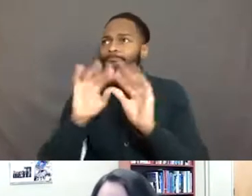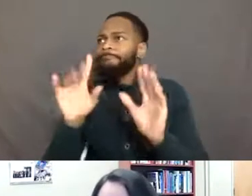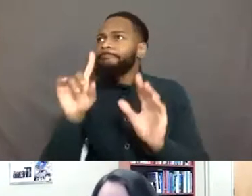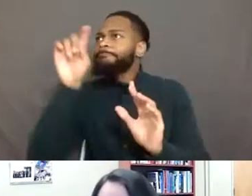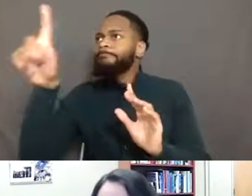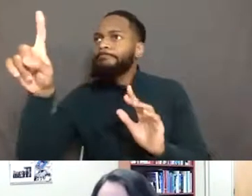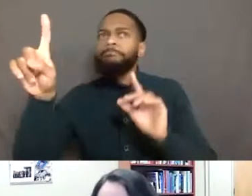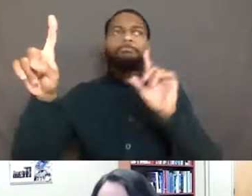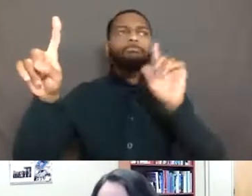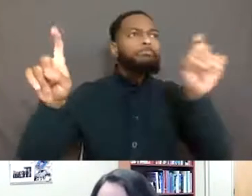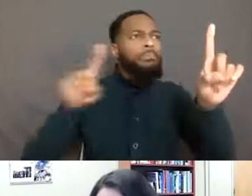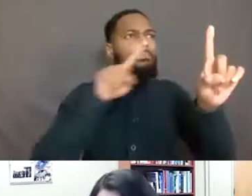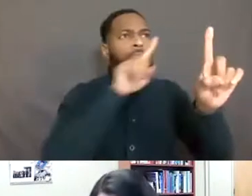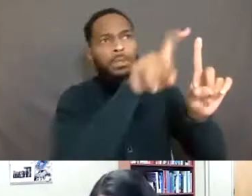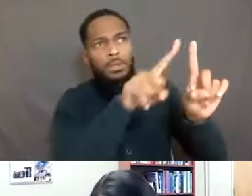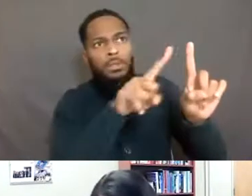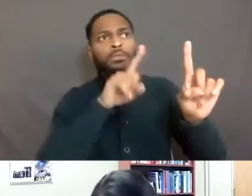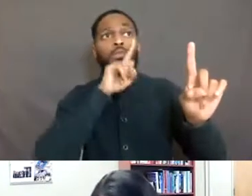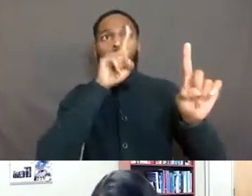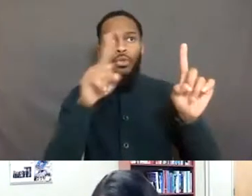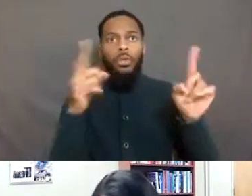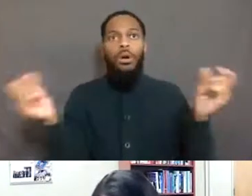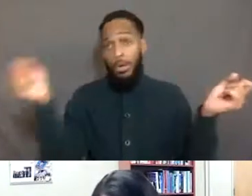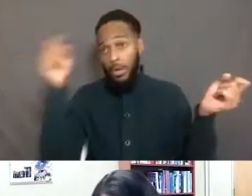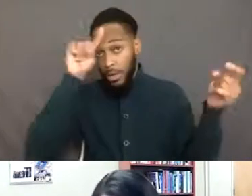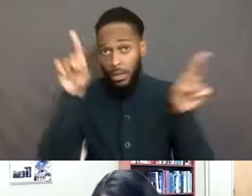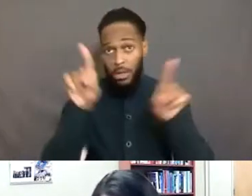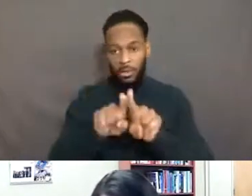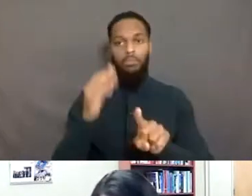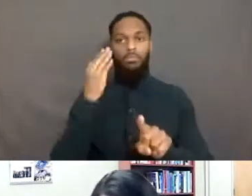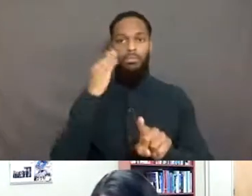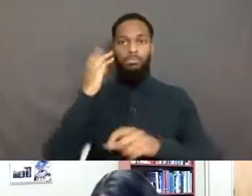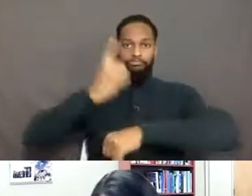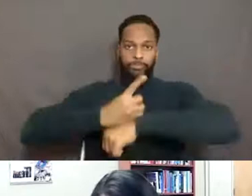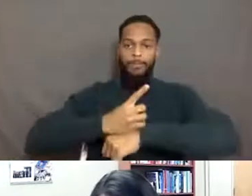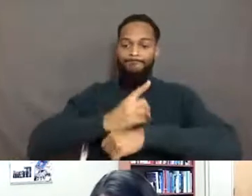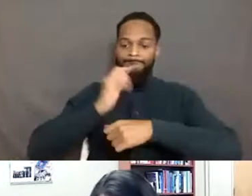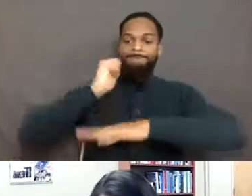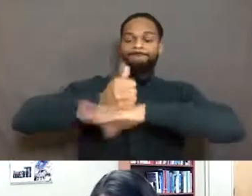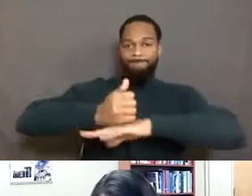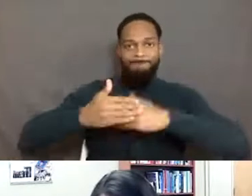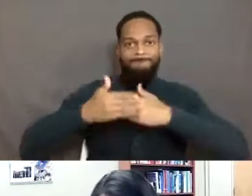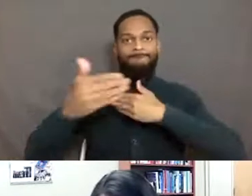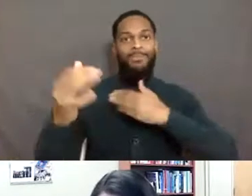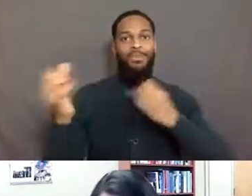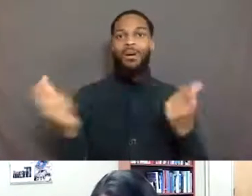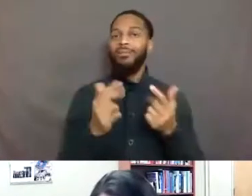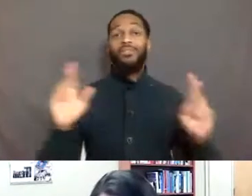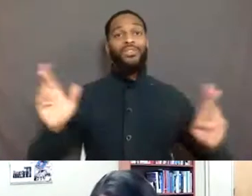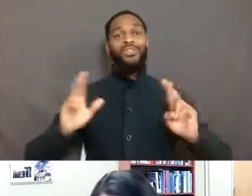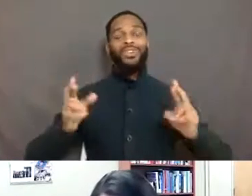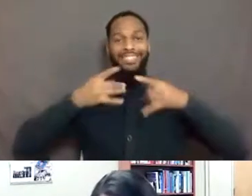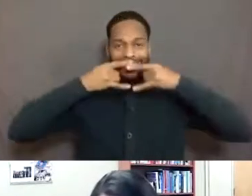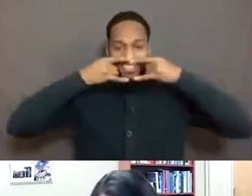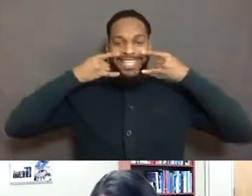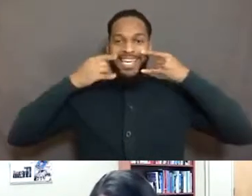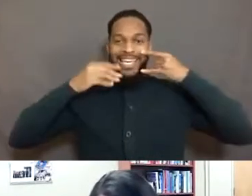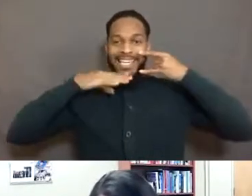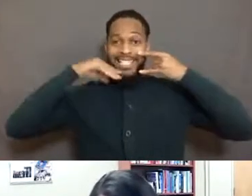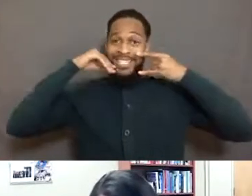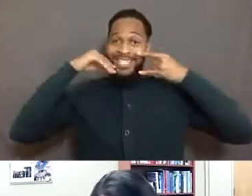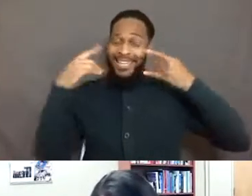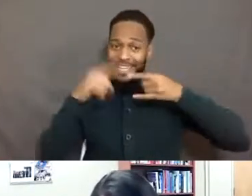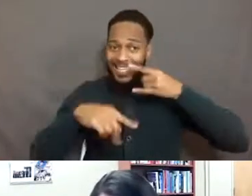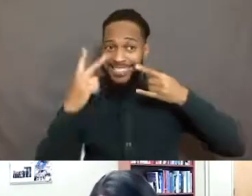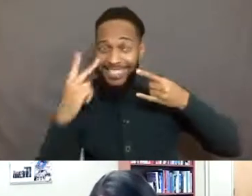know when we can open those doors and the superintendent and all of us can be there smiling behind our masks. You can see it in our eyes,